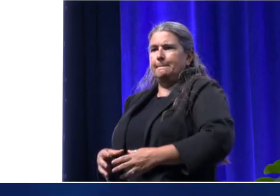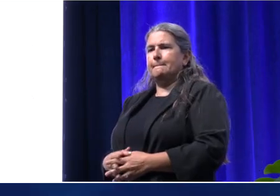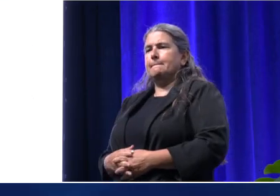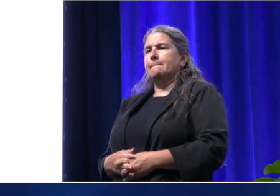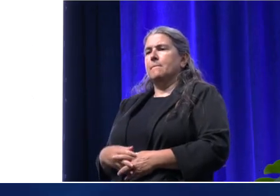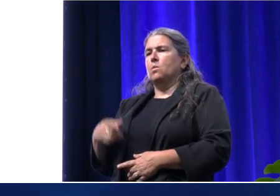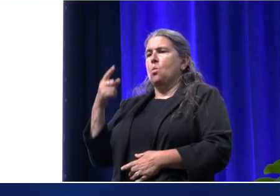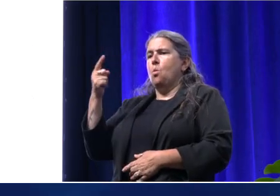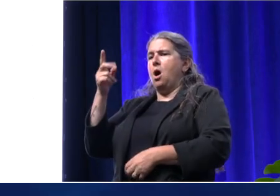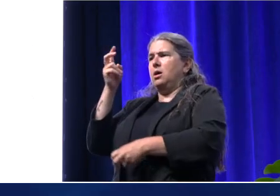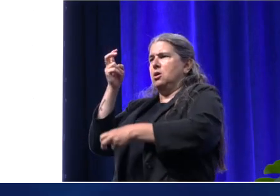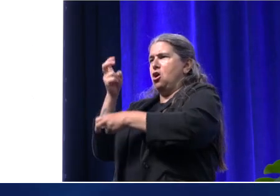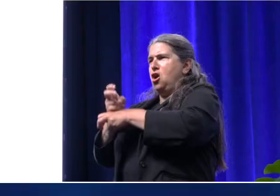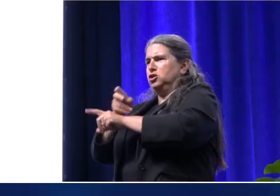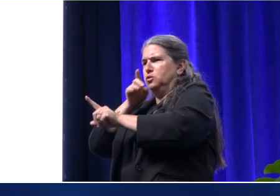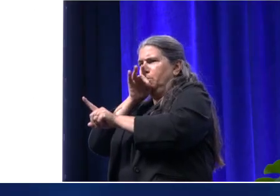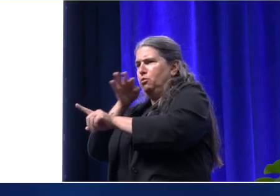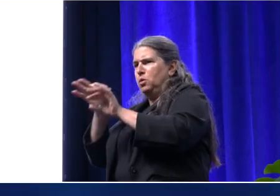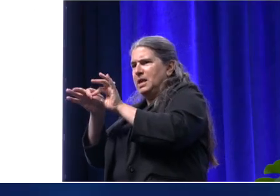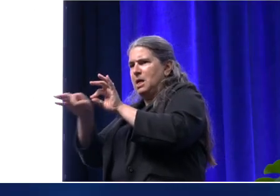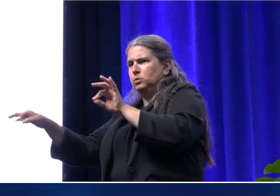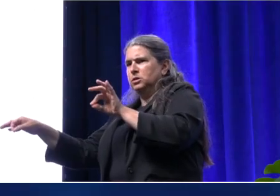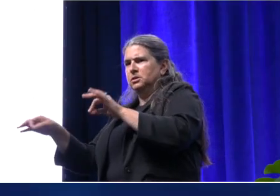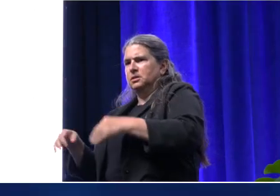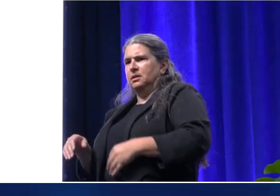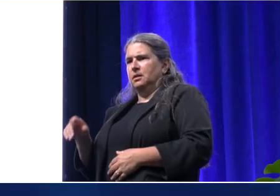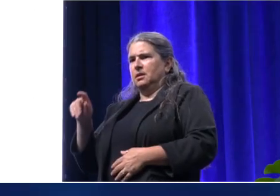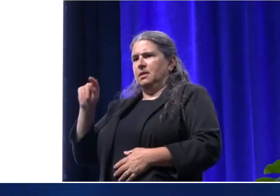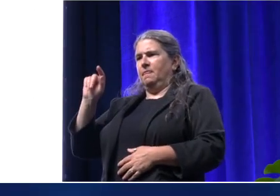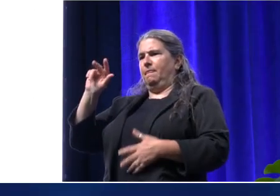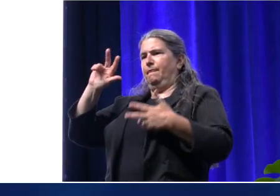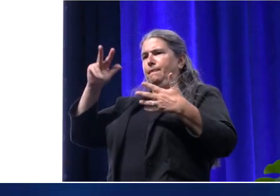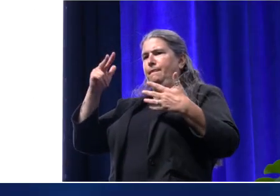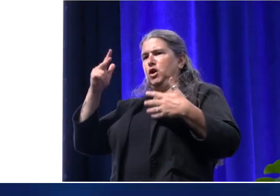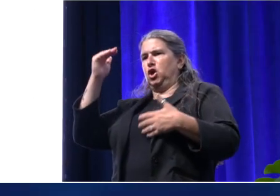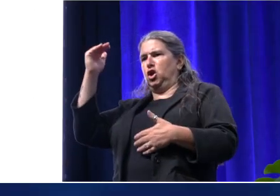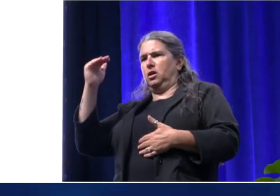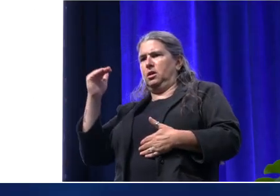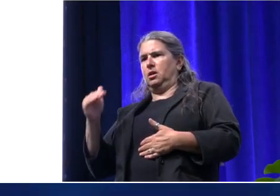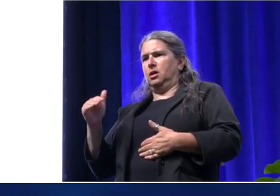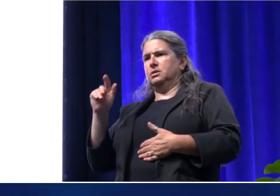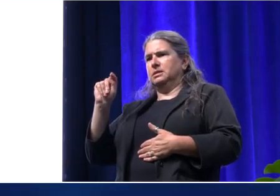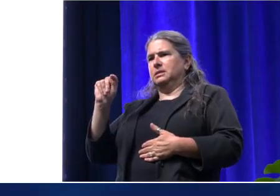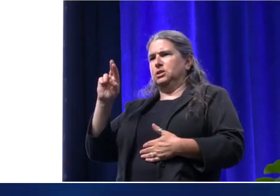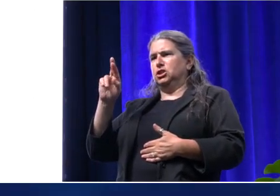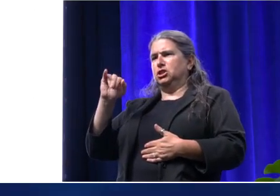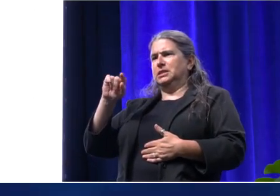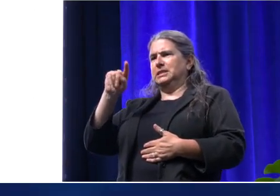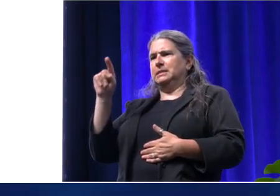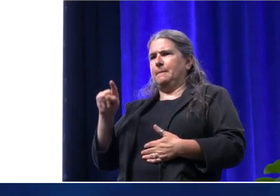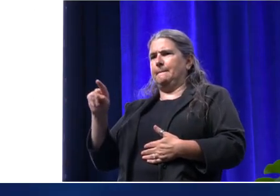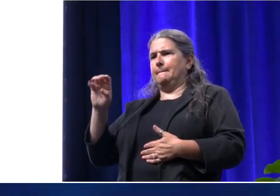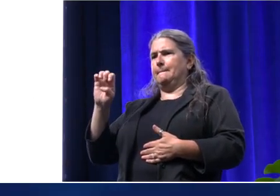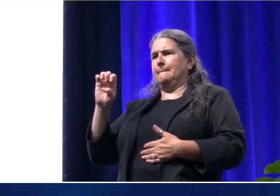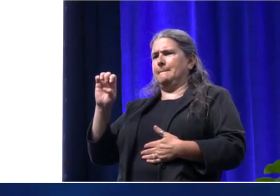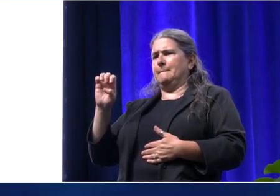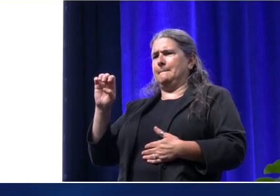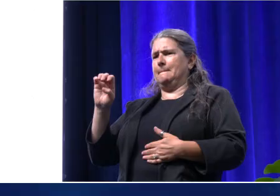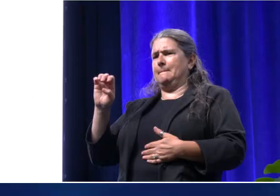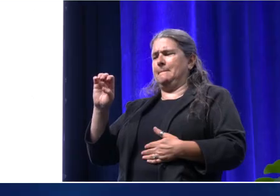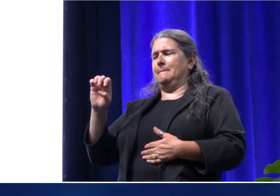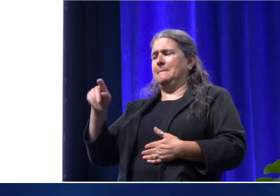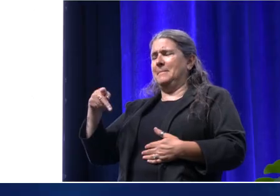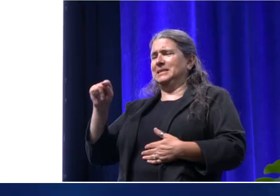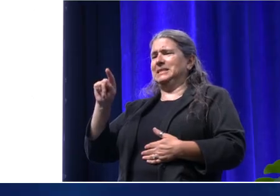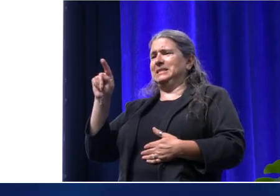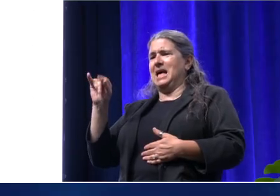It's tirzepatide. It's the third one down. But that's a GLP-1 medication. You know, like you've heard of Wegovy or Ozempic, like